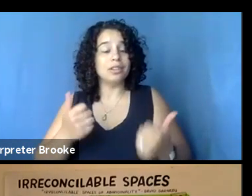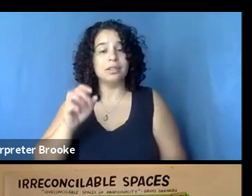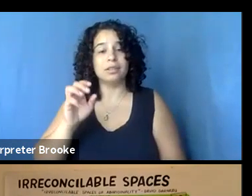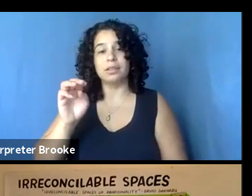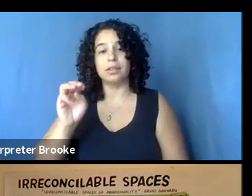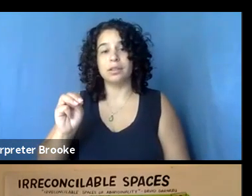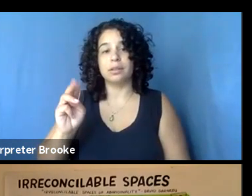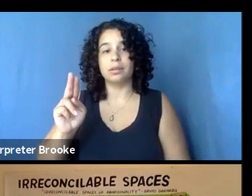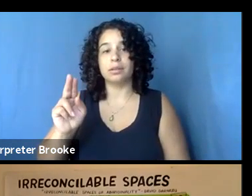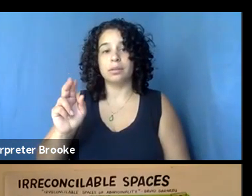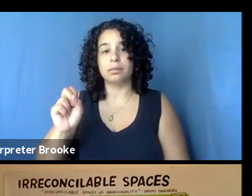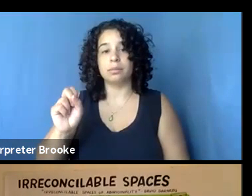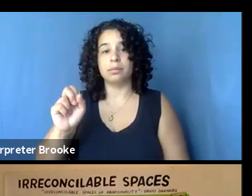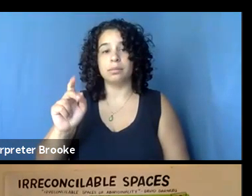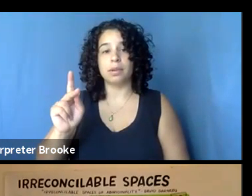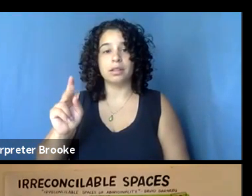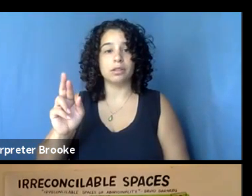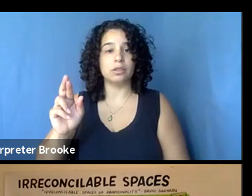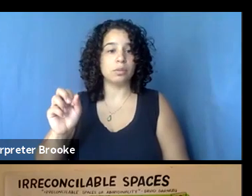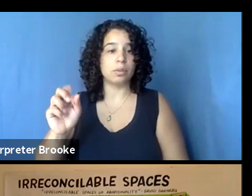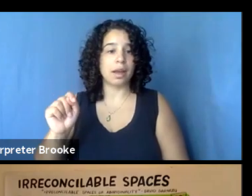little paw